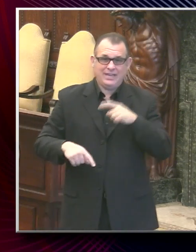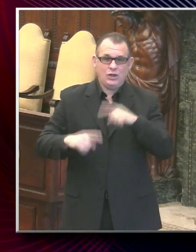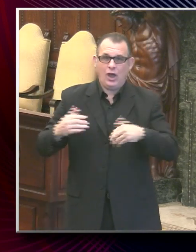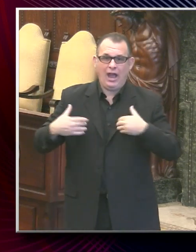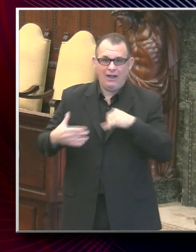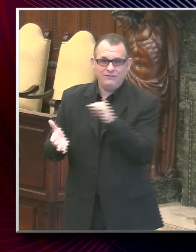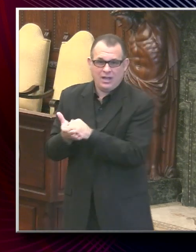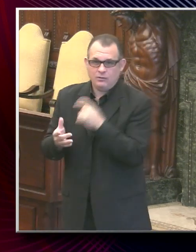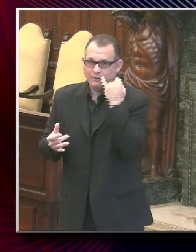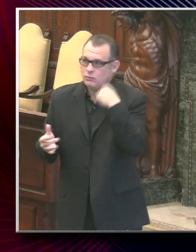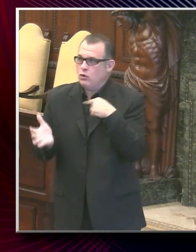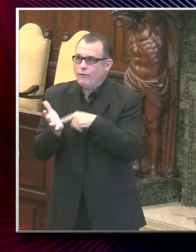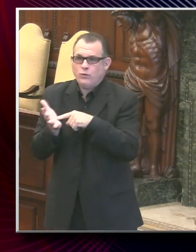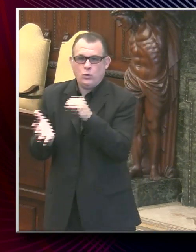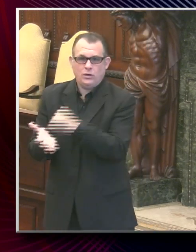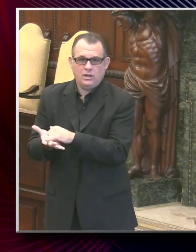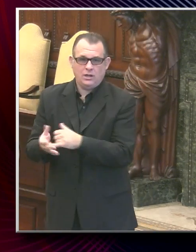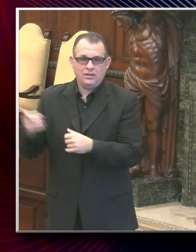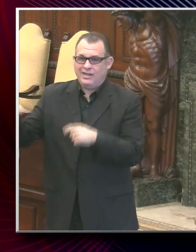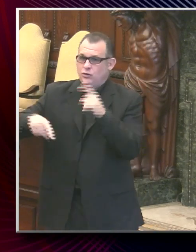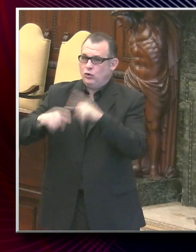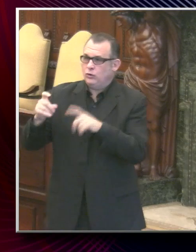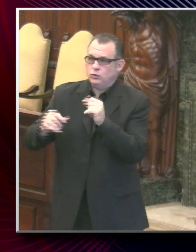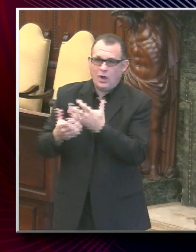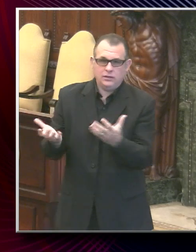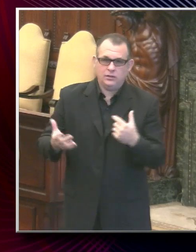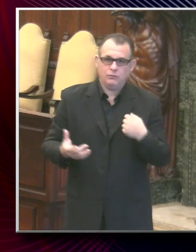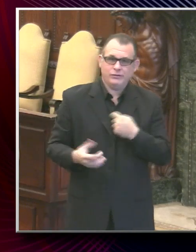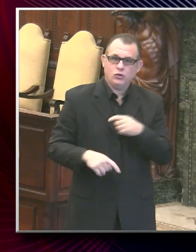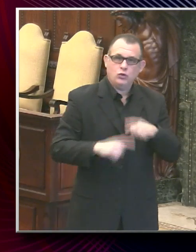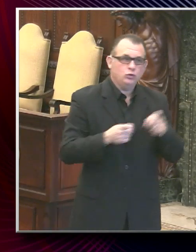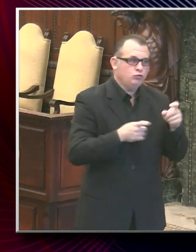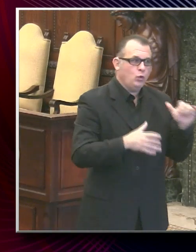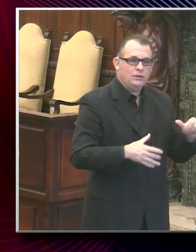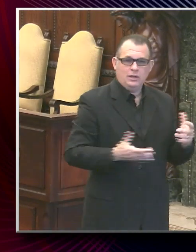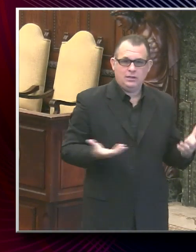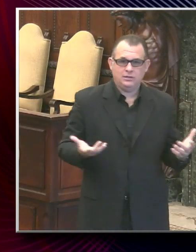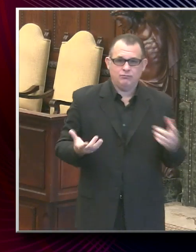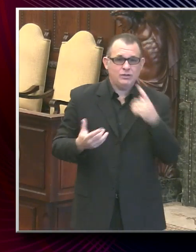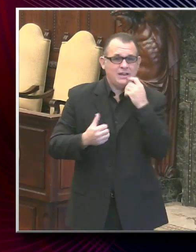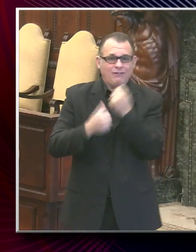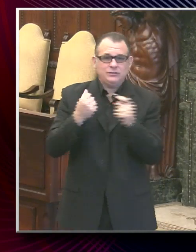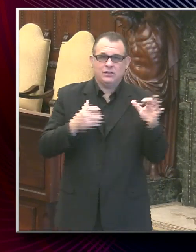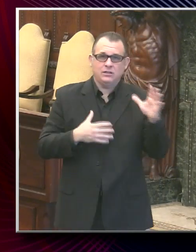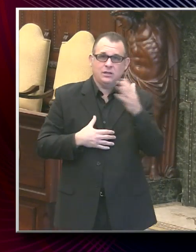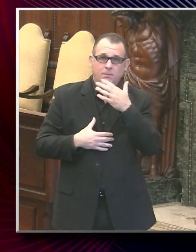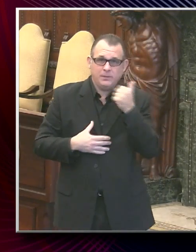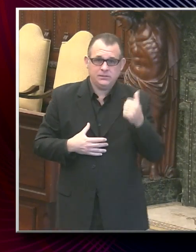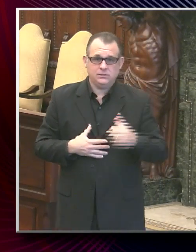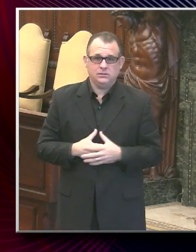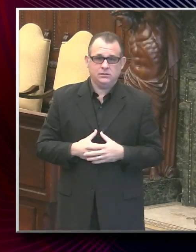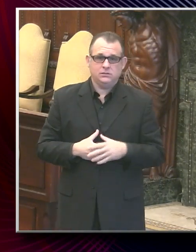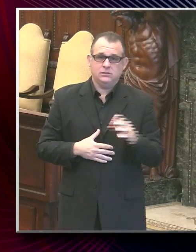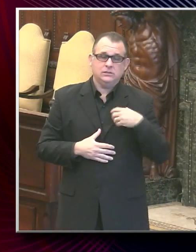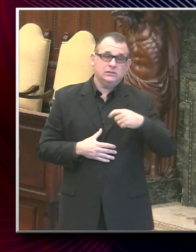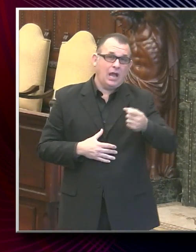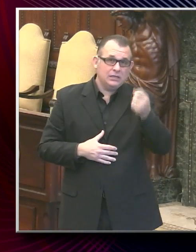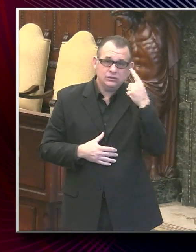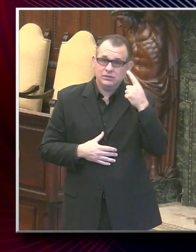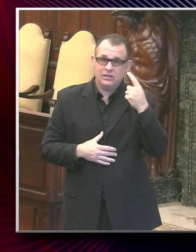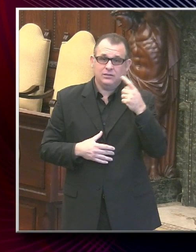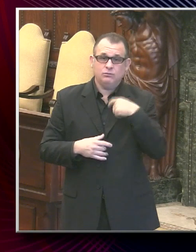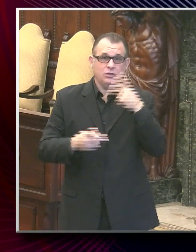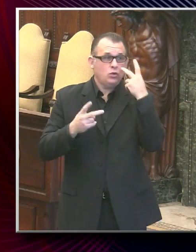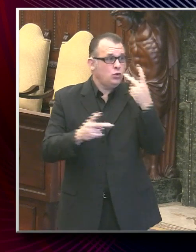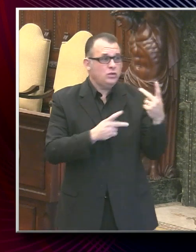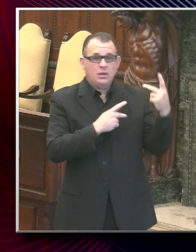control all that. So everyone did their best, certainly from the armchair on Monday morning. It's easy to